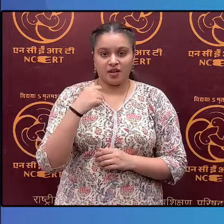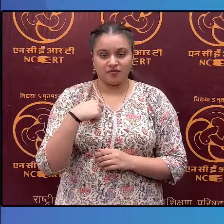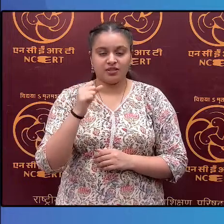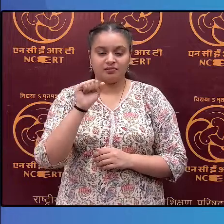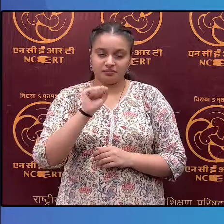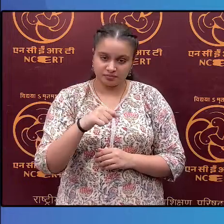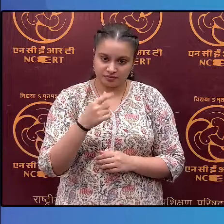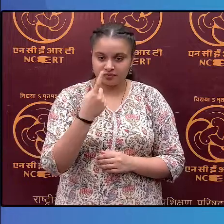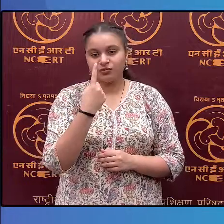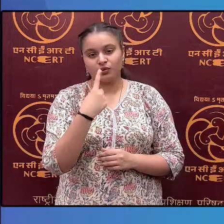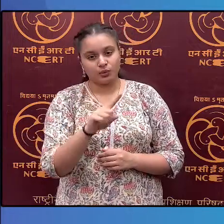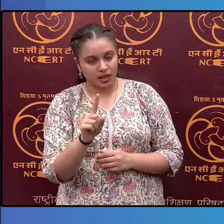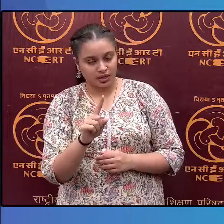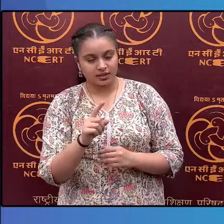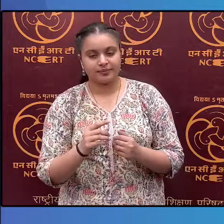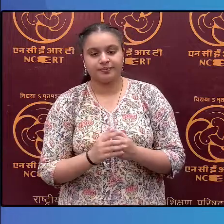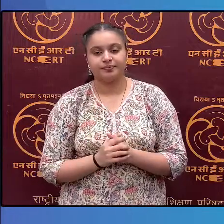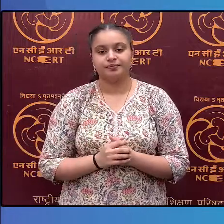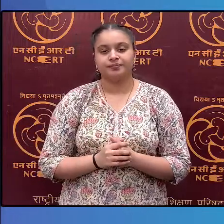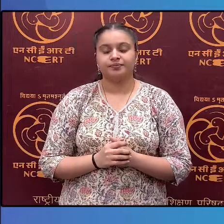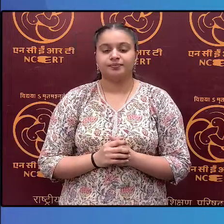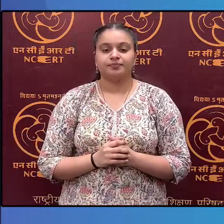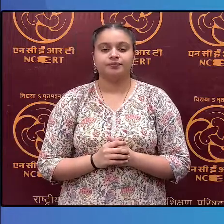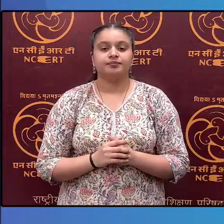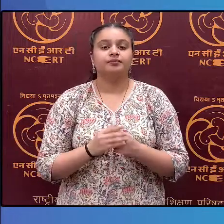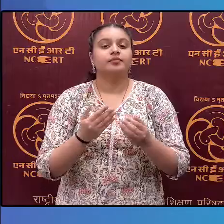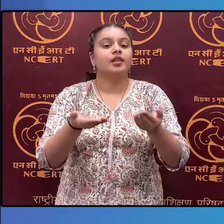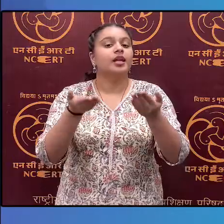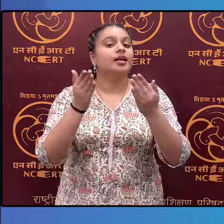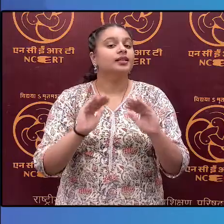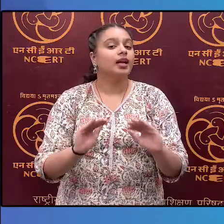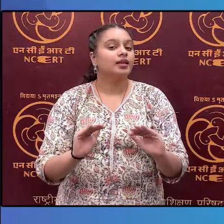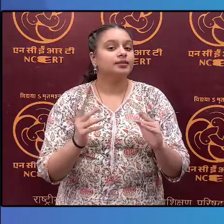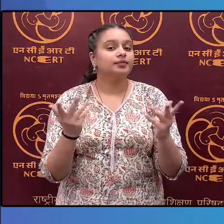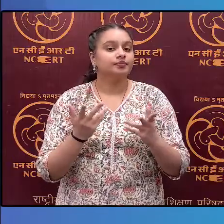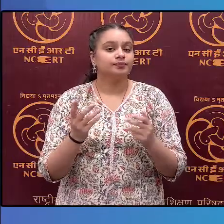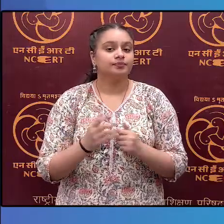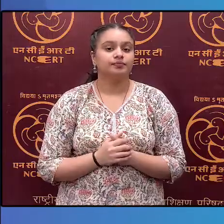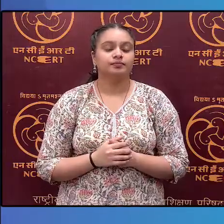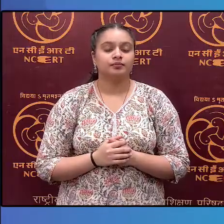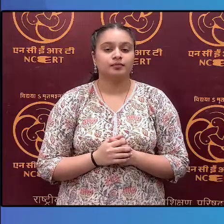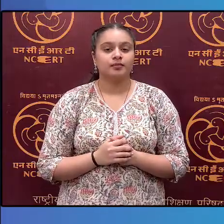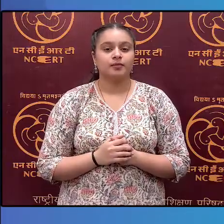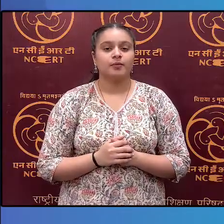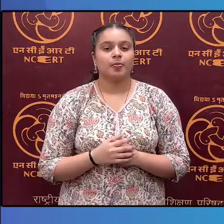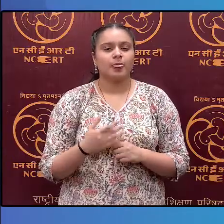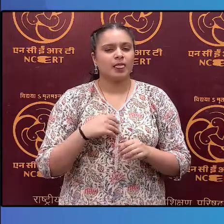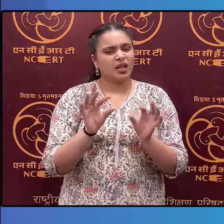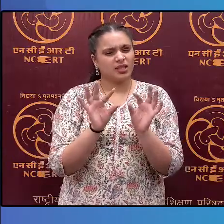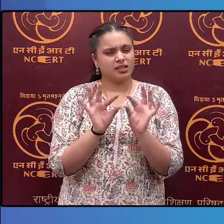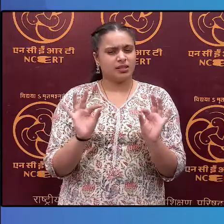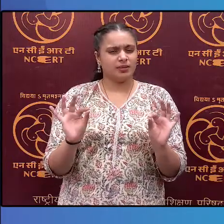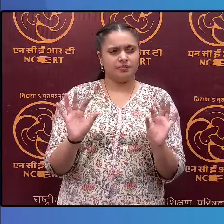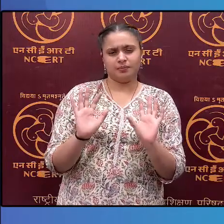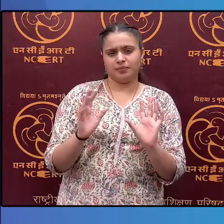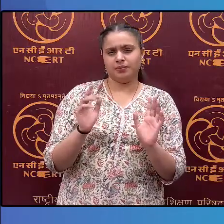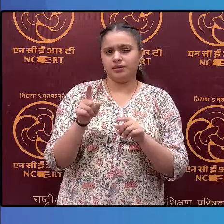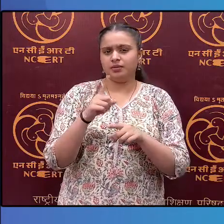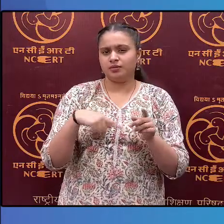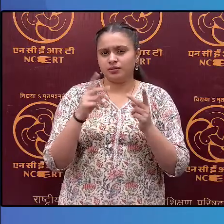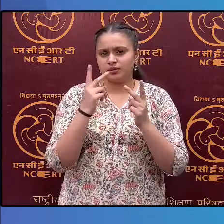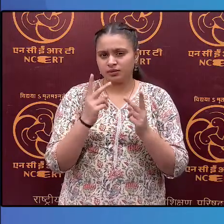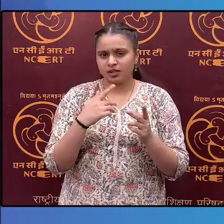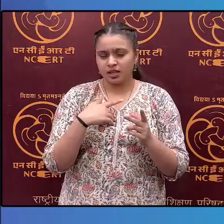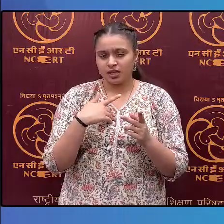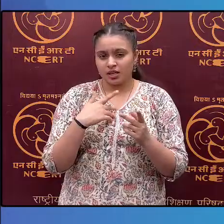correctly. It's the smelling power of the dogs. Next we have, it's a very simple thing. I guess you can see. It's a plane.